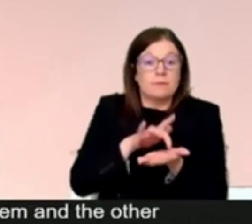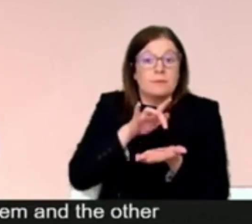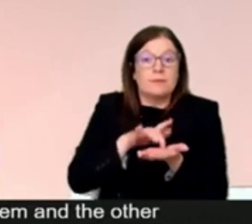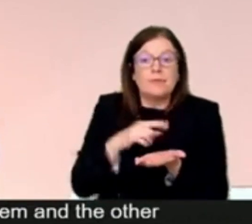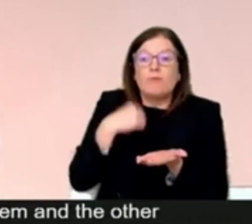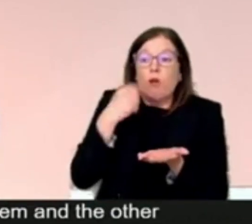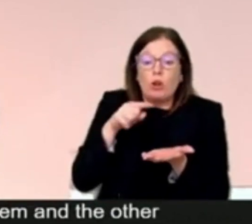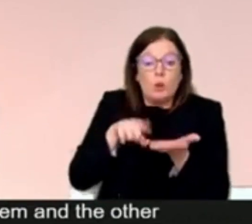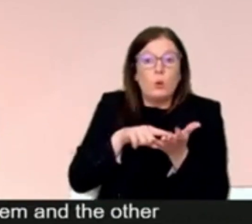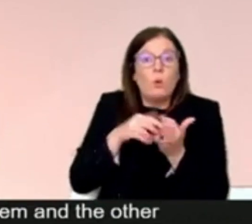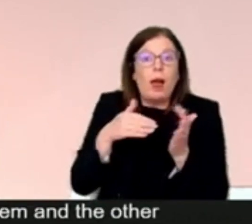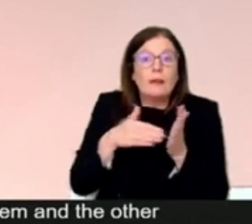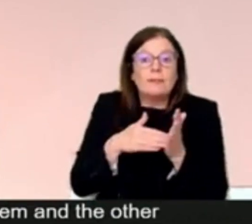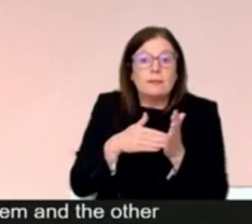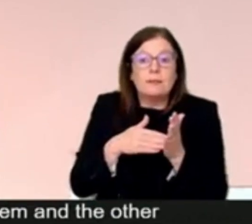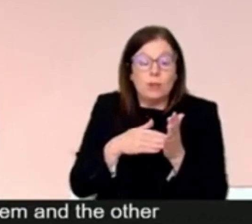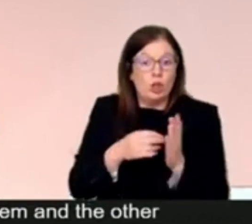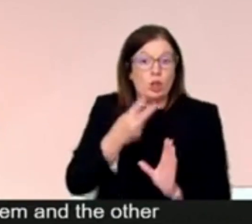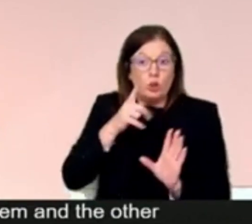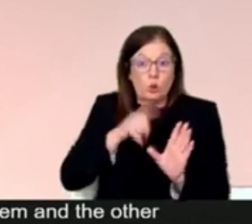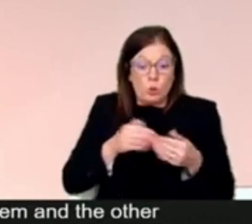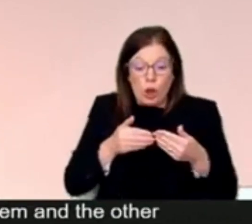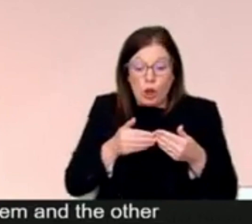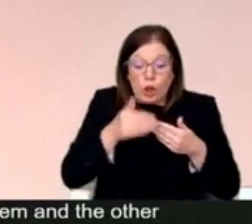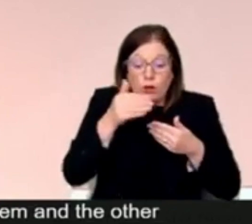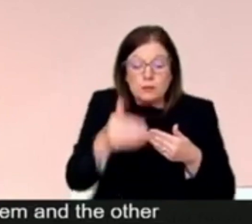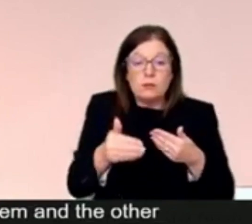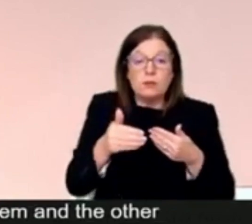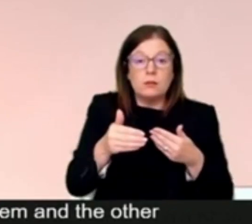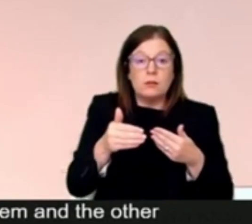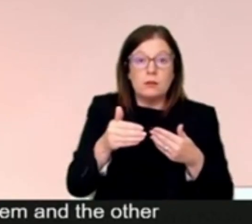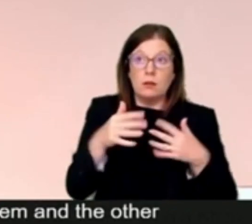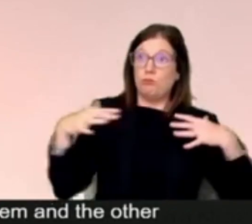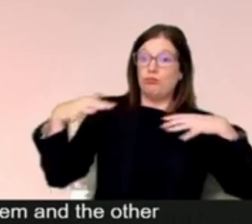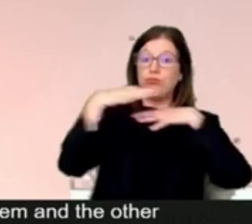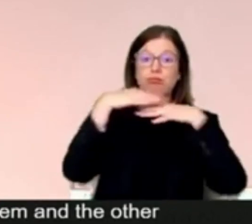in 2 years, it reduced the poison by 50%.